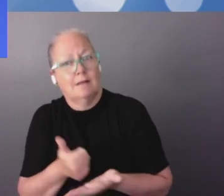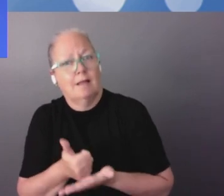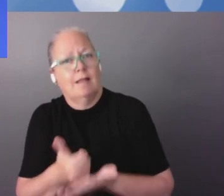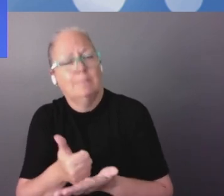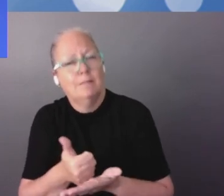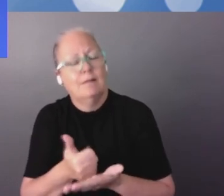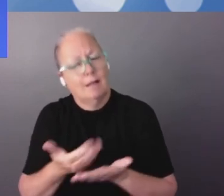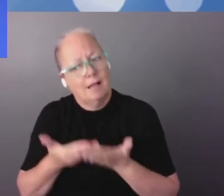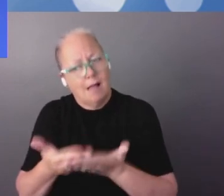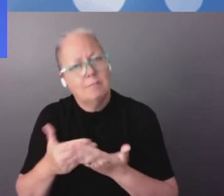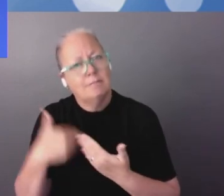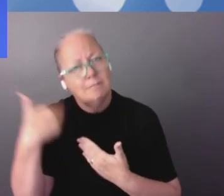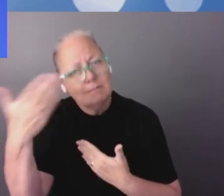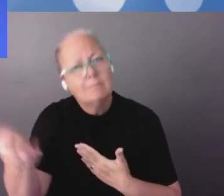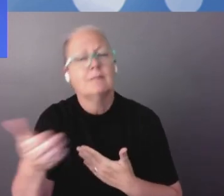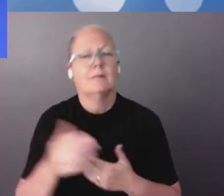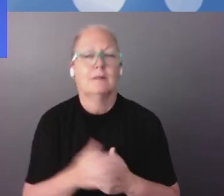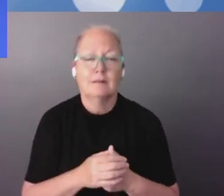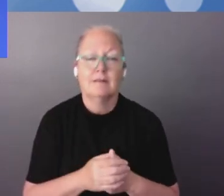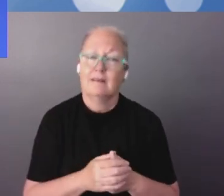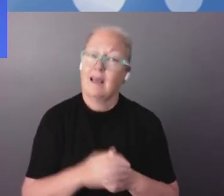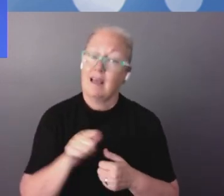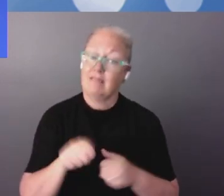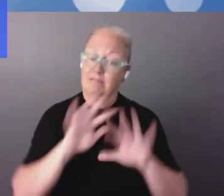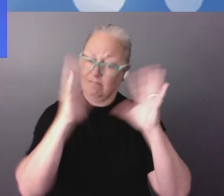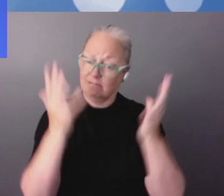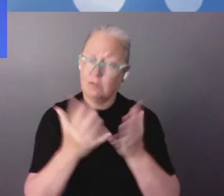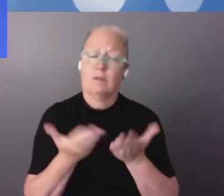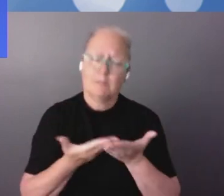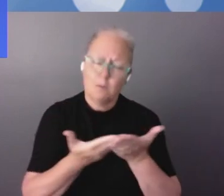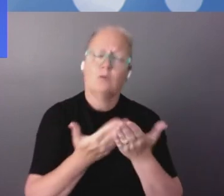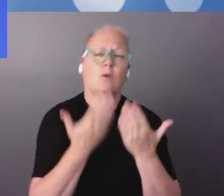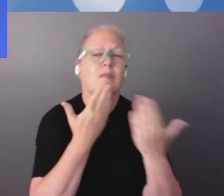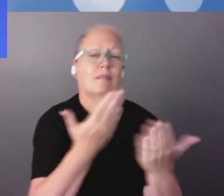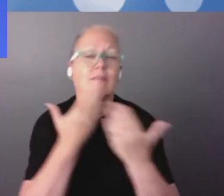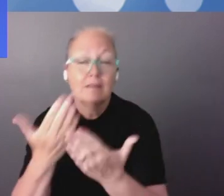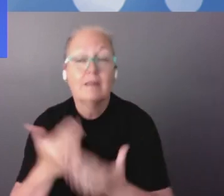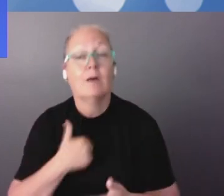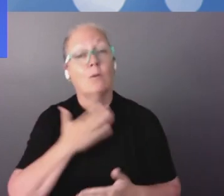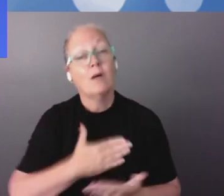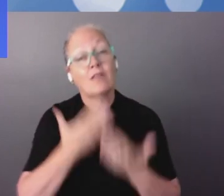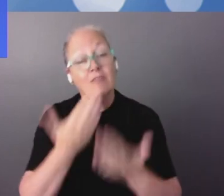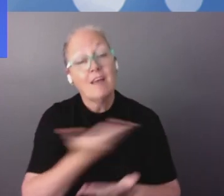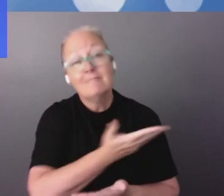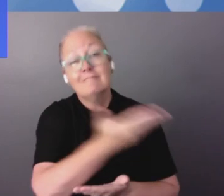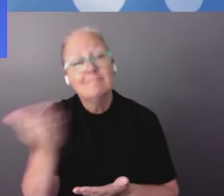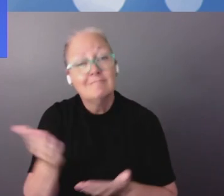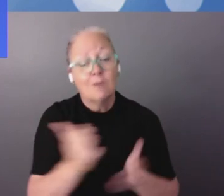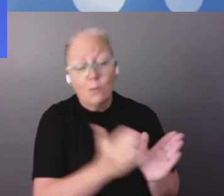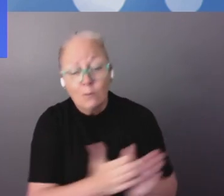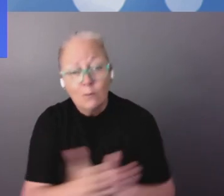solutions in countries across the globe. Thank you very much. I'd like to thank the organizers of this event. I'd like to thank